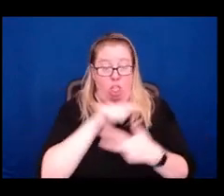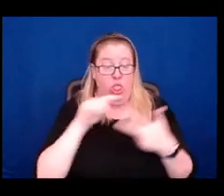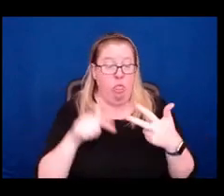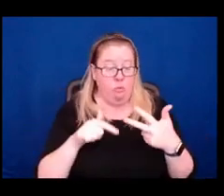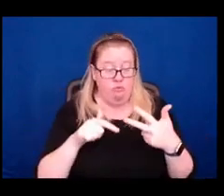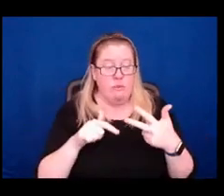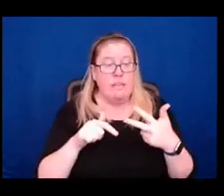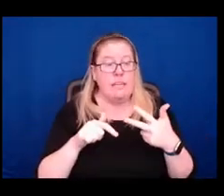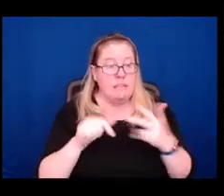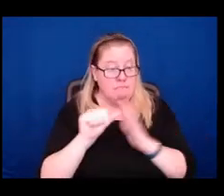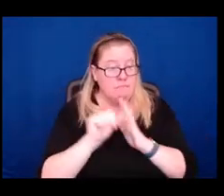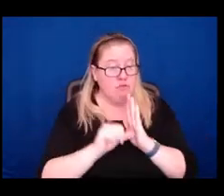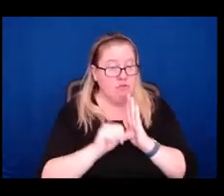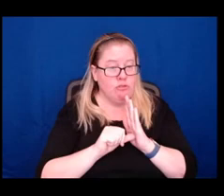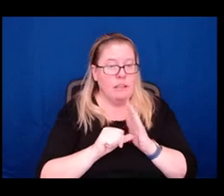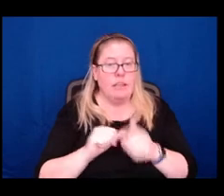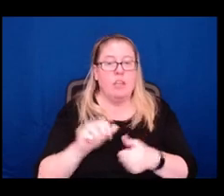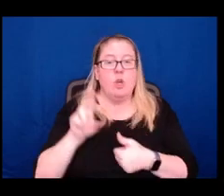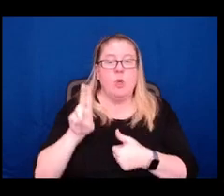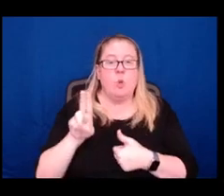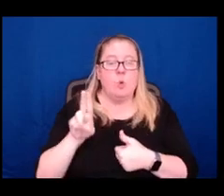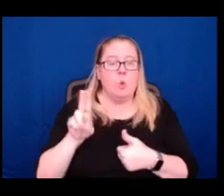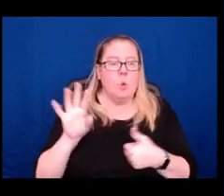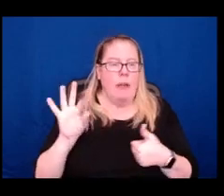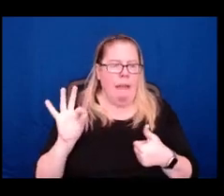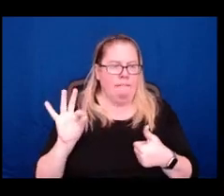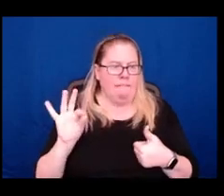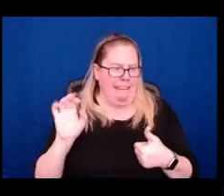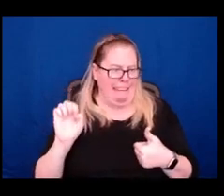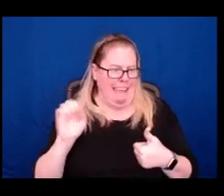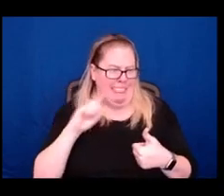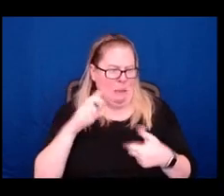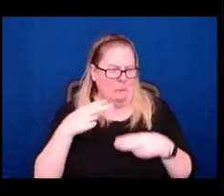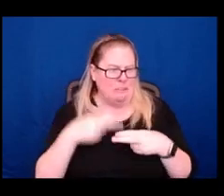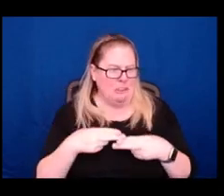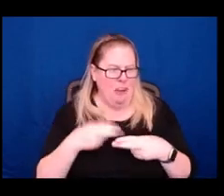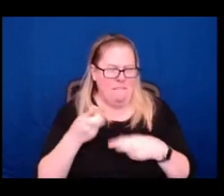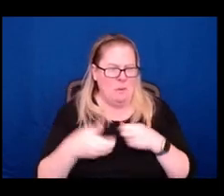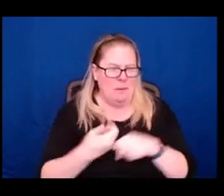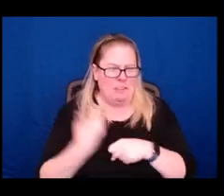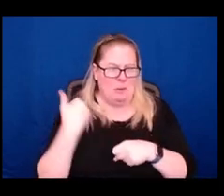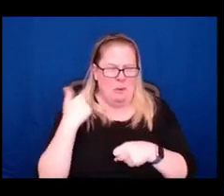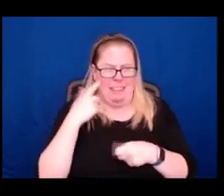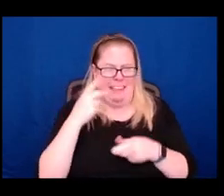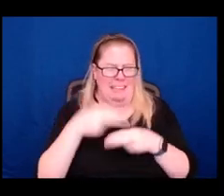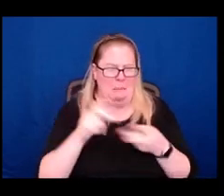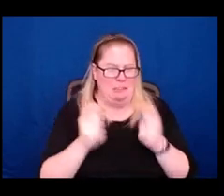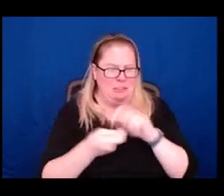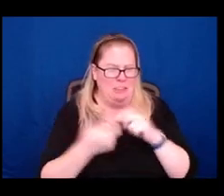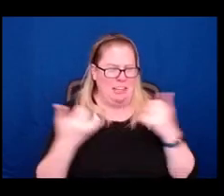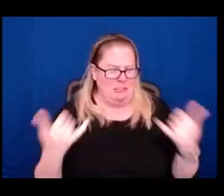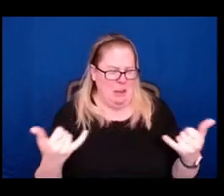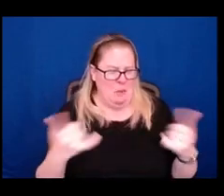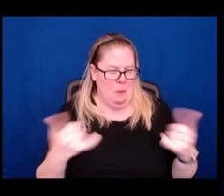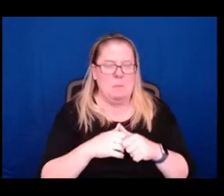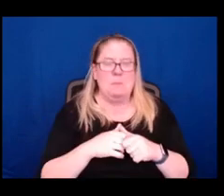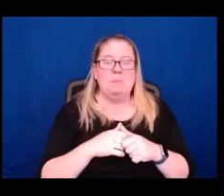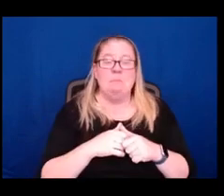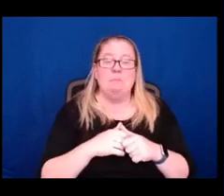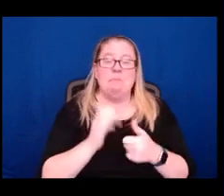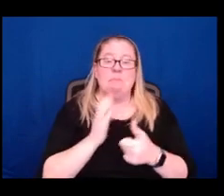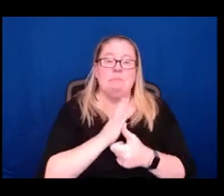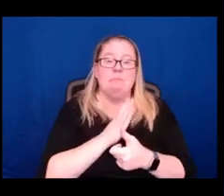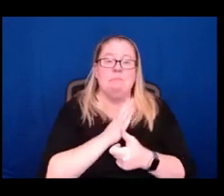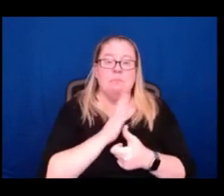have three procedures. The first one was the UFE. I think that's what it was called a few years ago. I think the name has changed. And